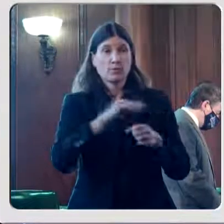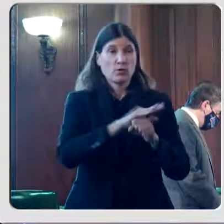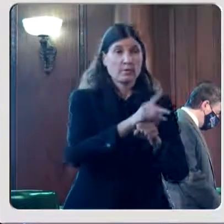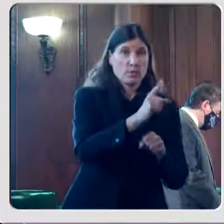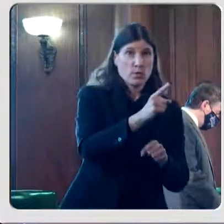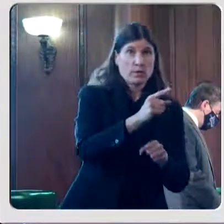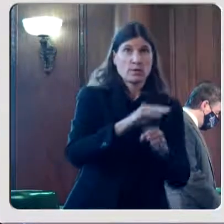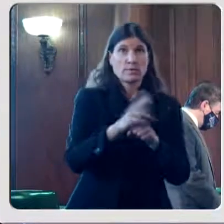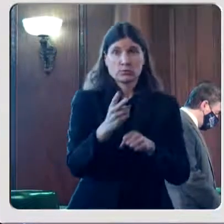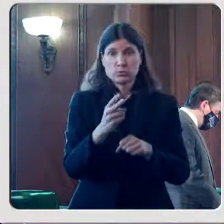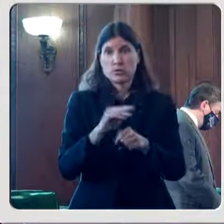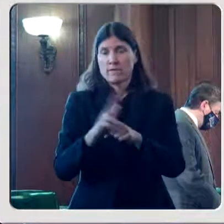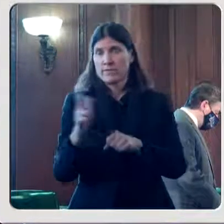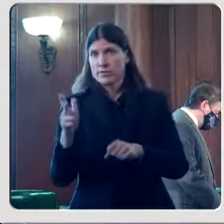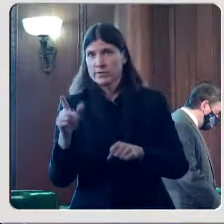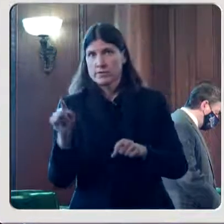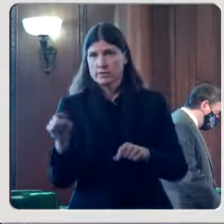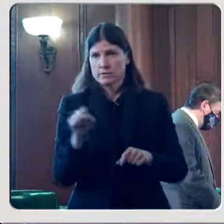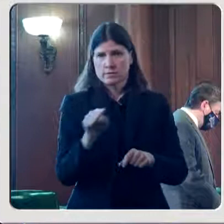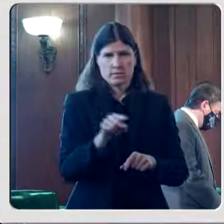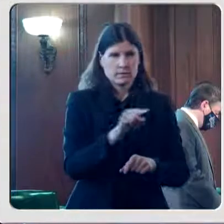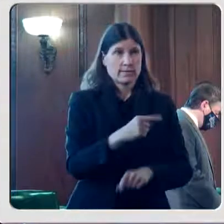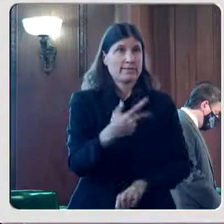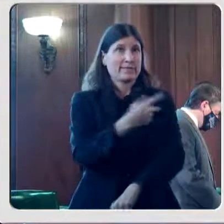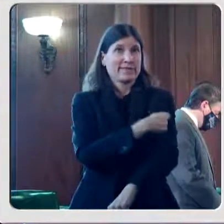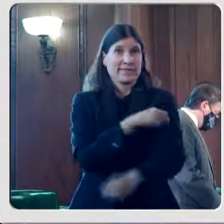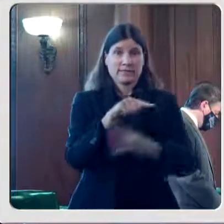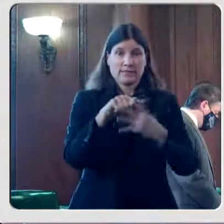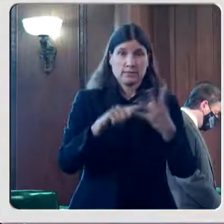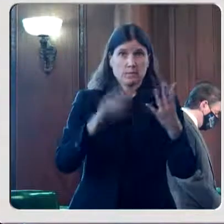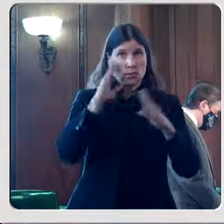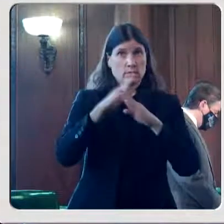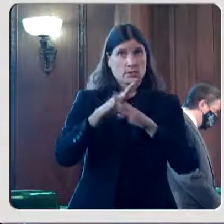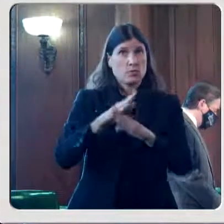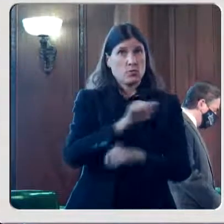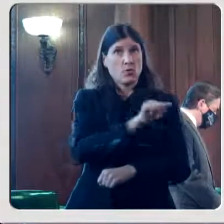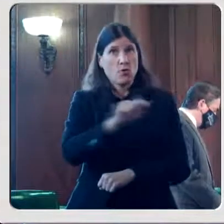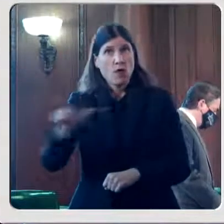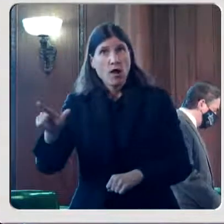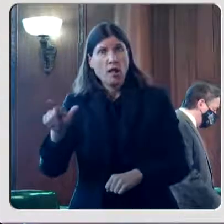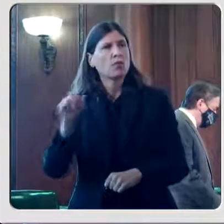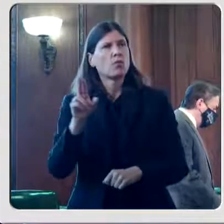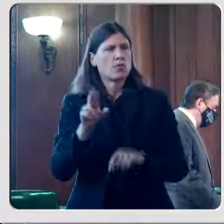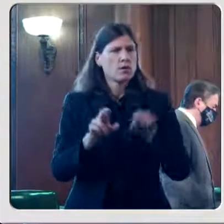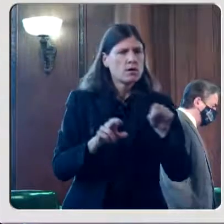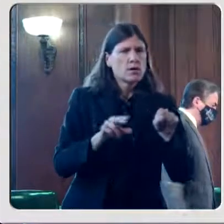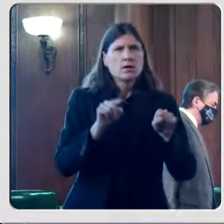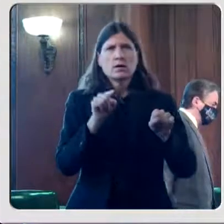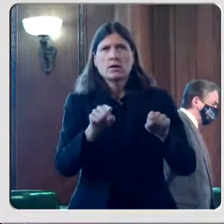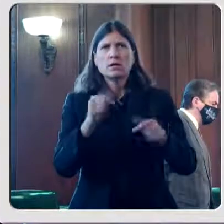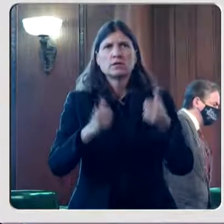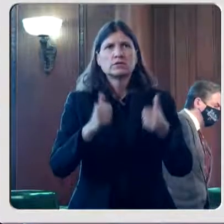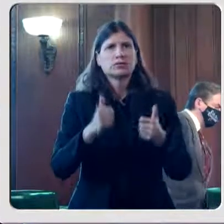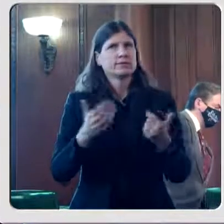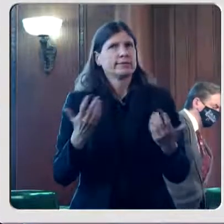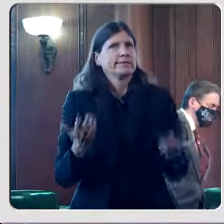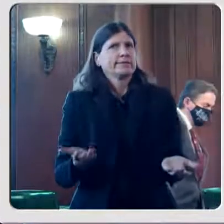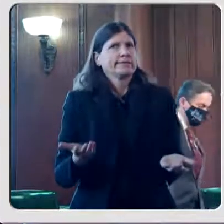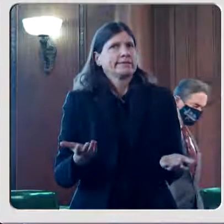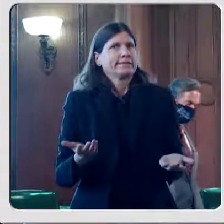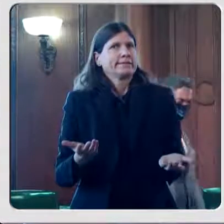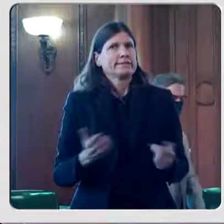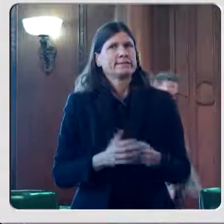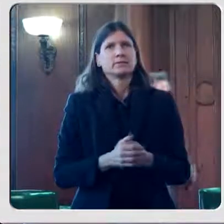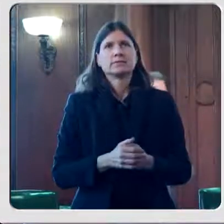to look into and investigate. But more than anything, the message remains, and I completely agree, for us all to